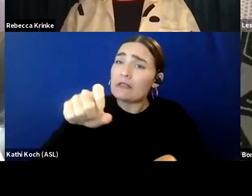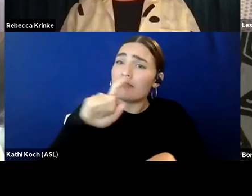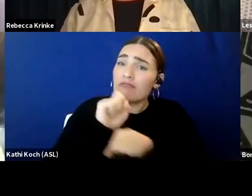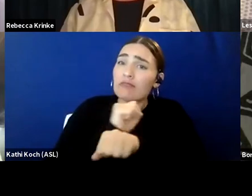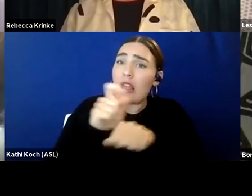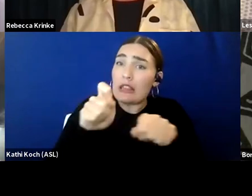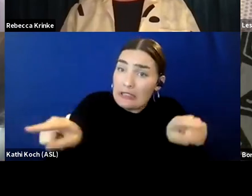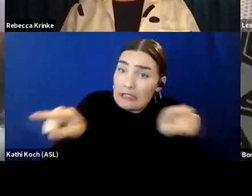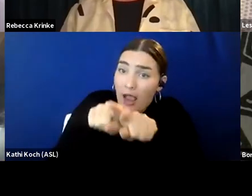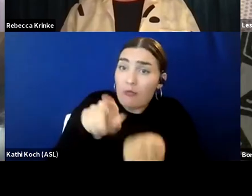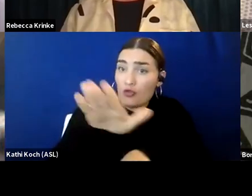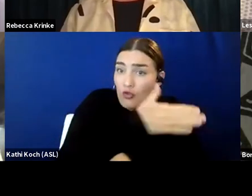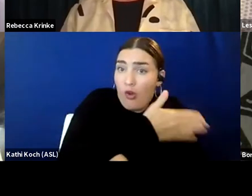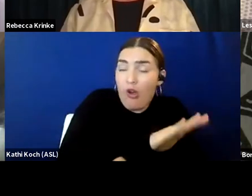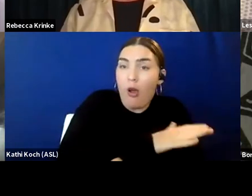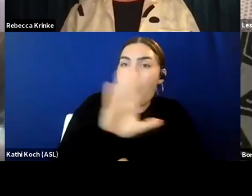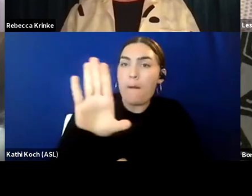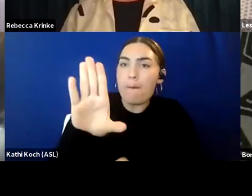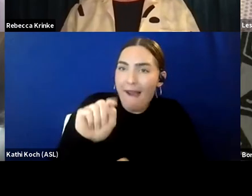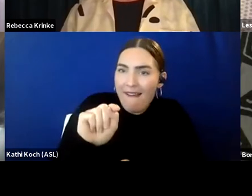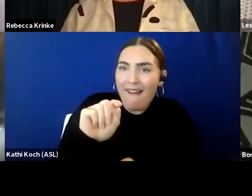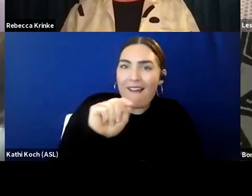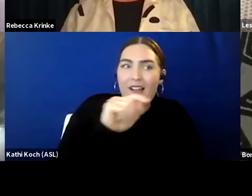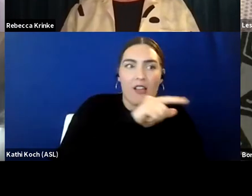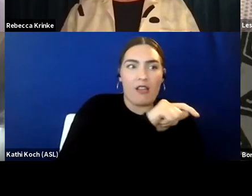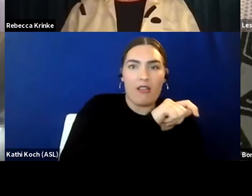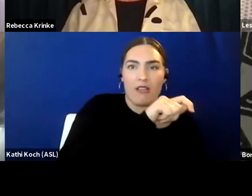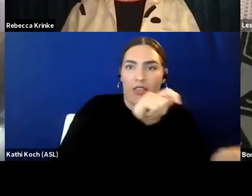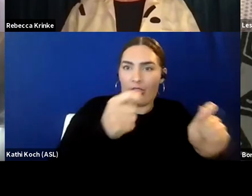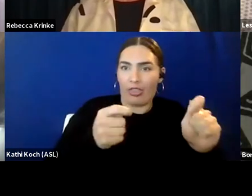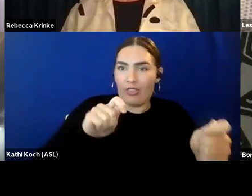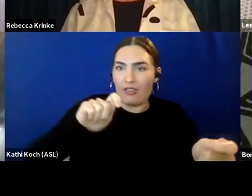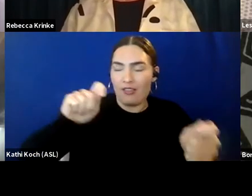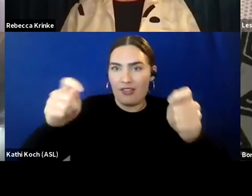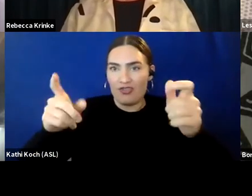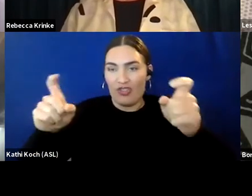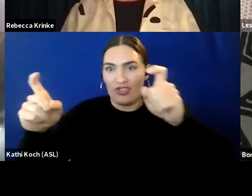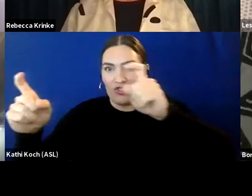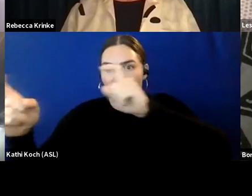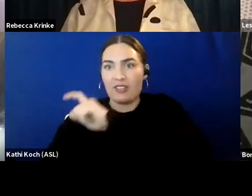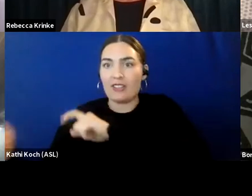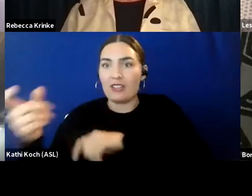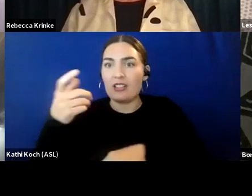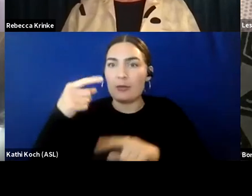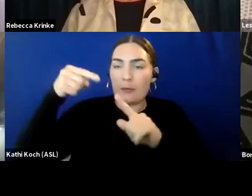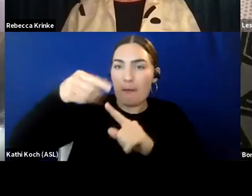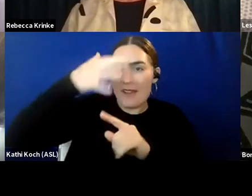but you interpret it how you interpret it in the moment.